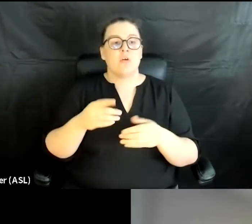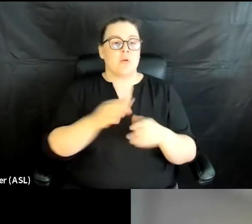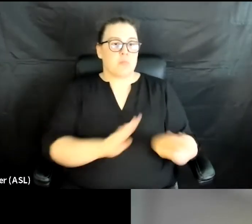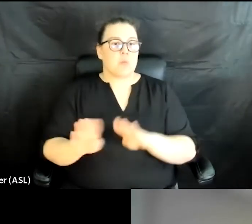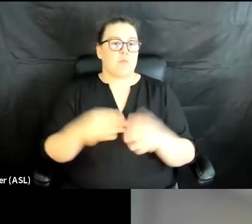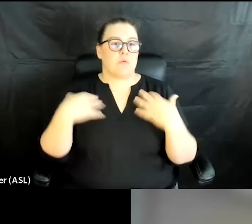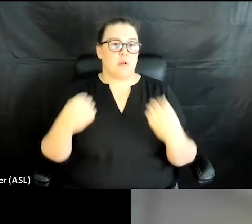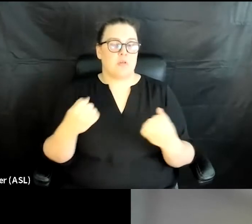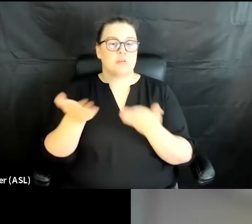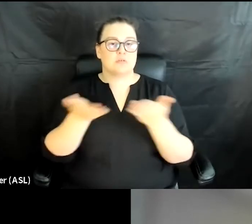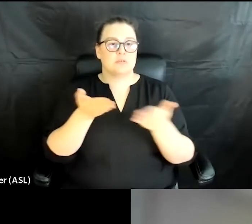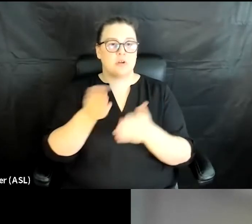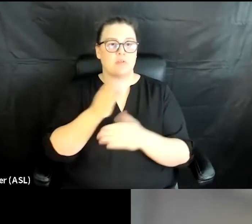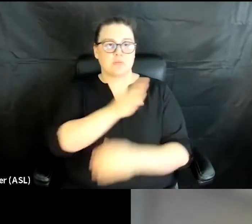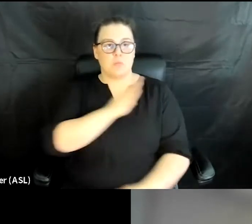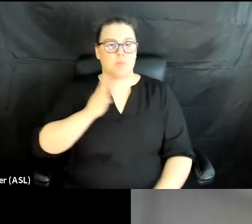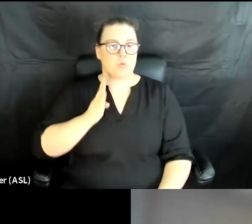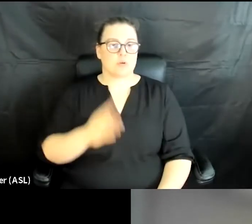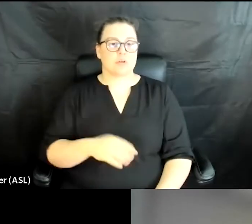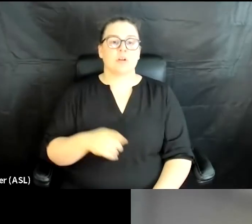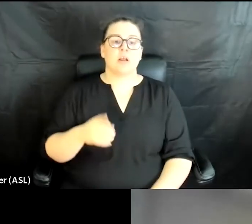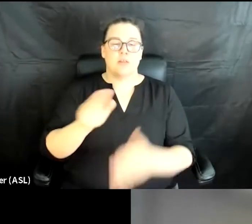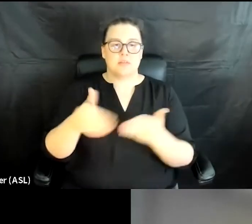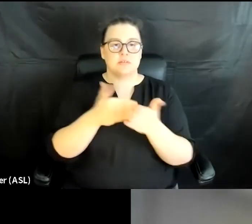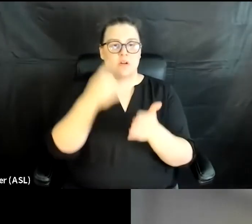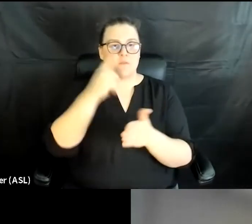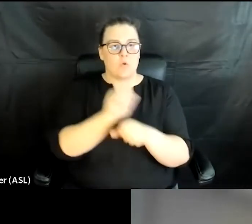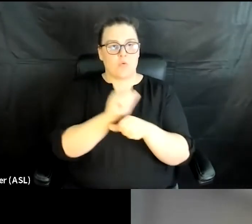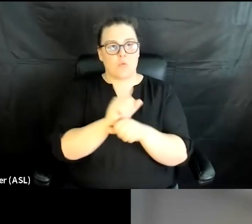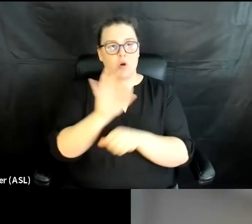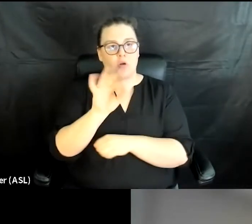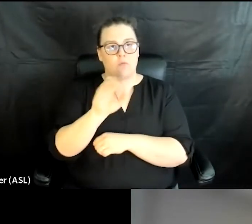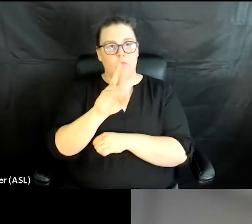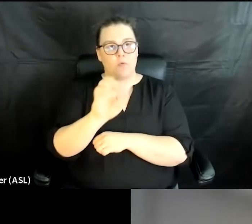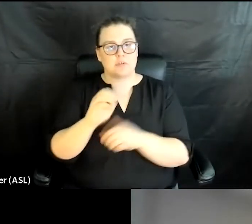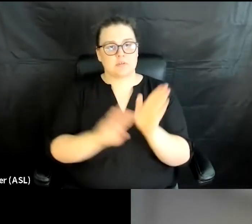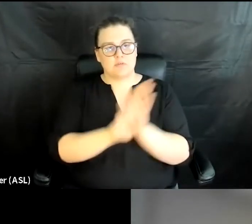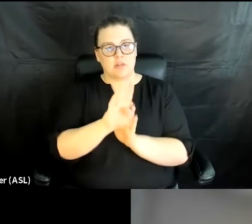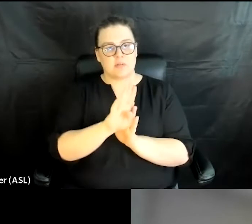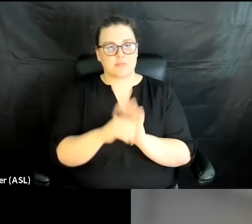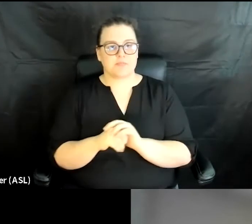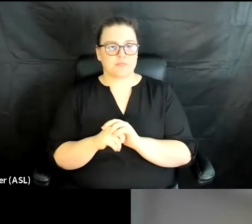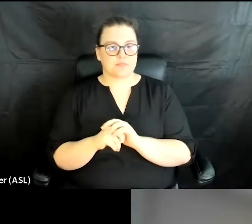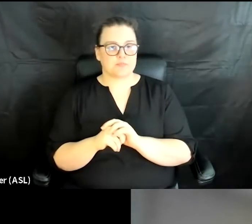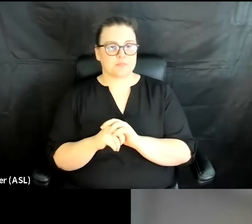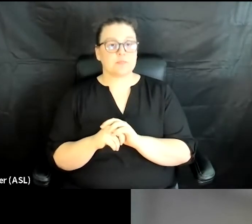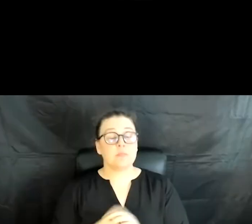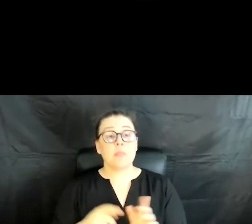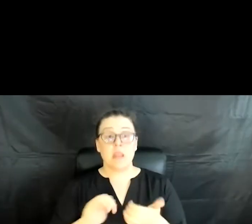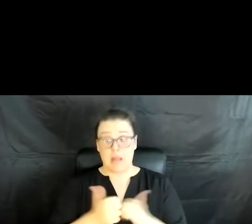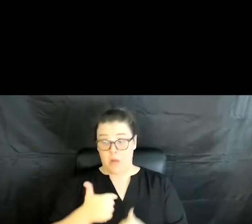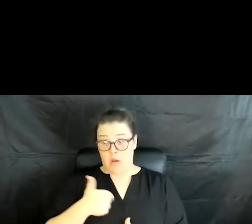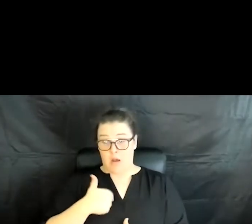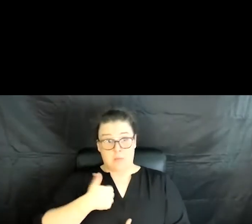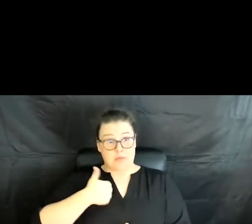James College's Center for Workforce Development. In addition, and the way that I got to know Mark was